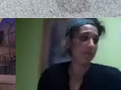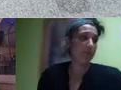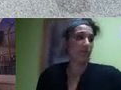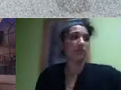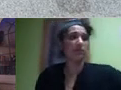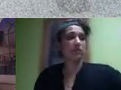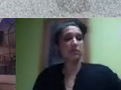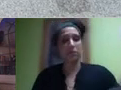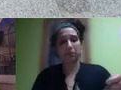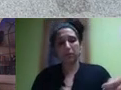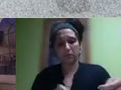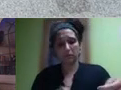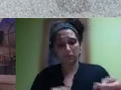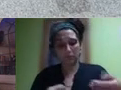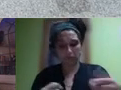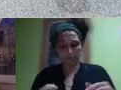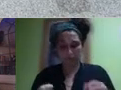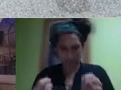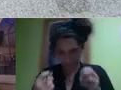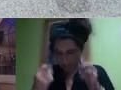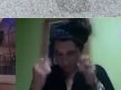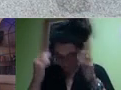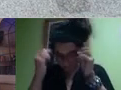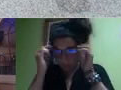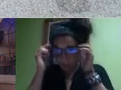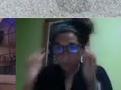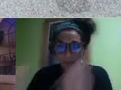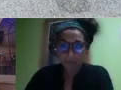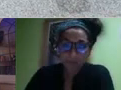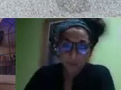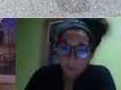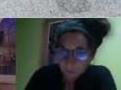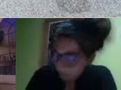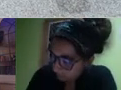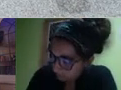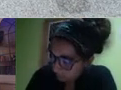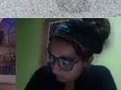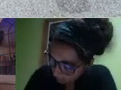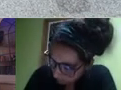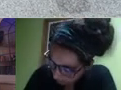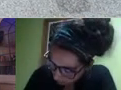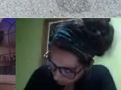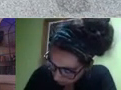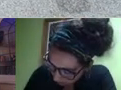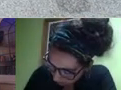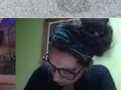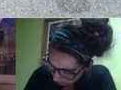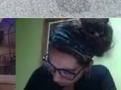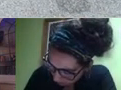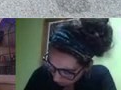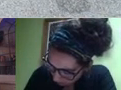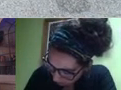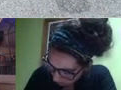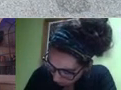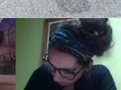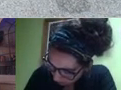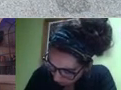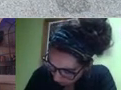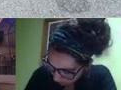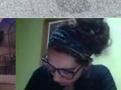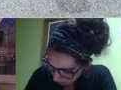that would support that. The Wisconsin Bike Fed and Milwaukee Public Schools have a long, well-established program